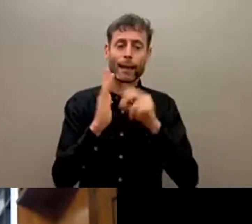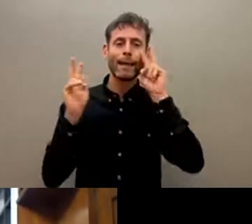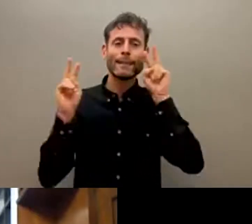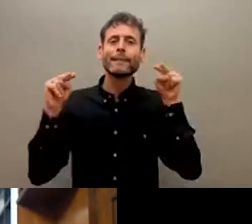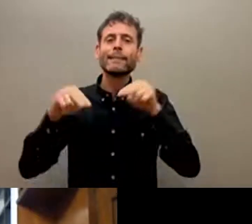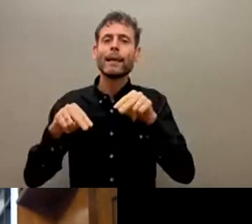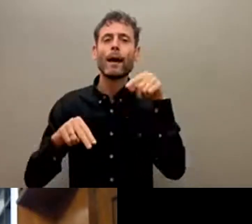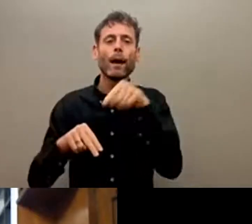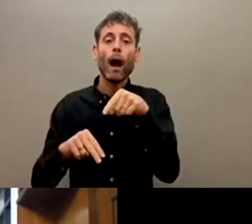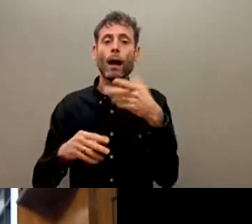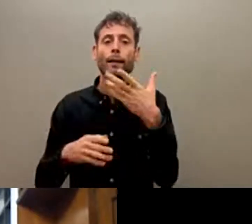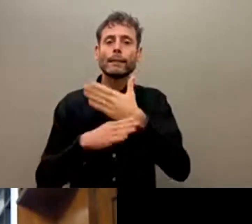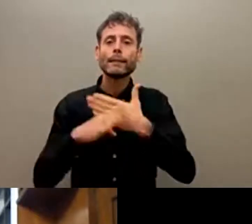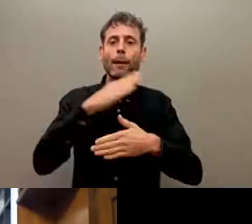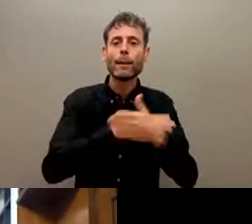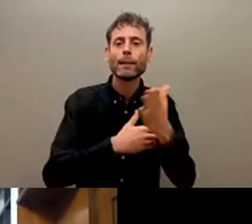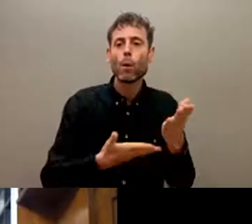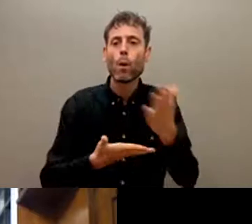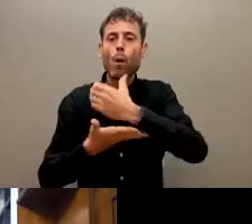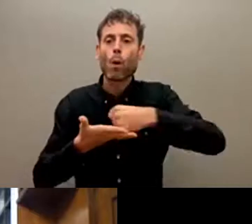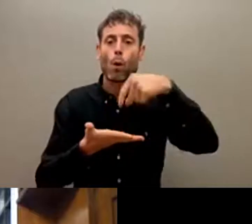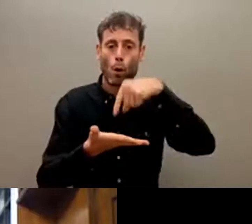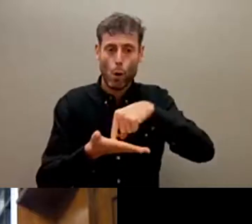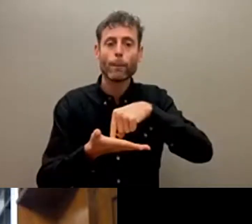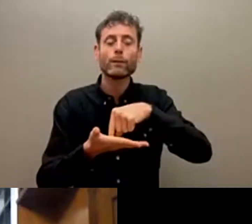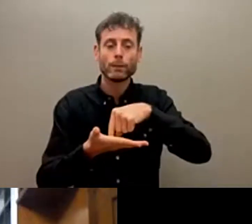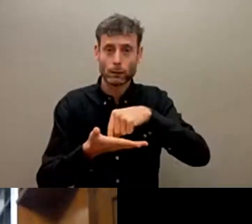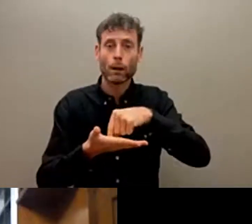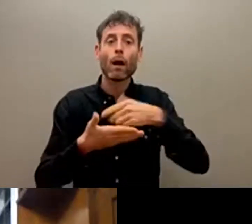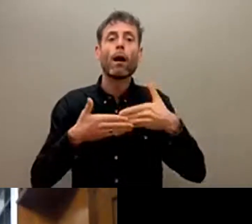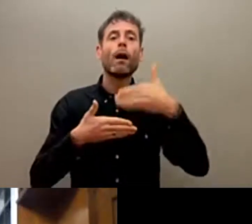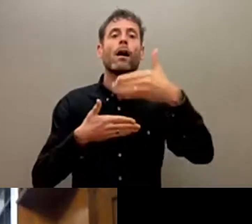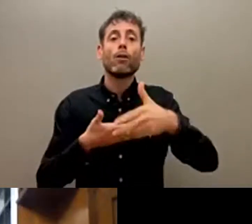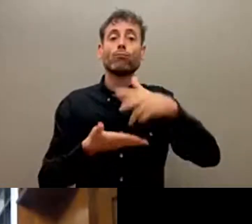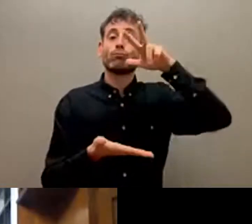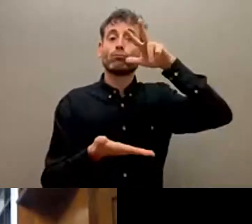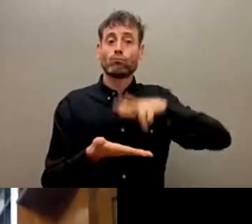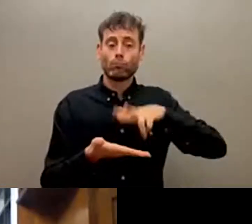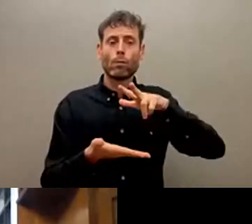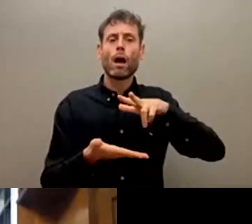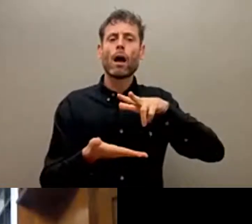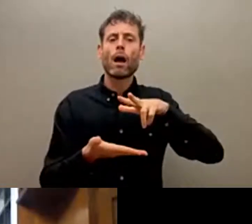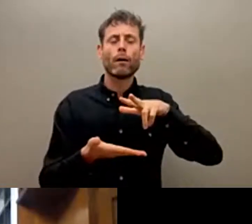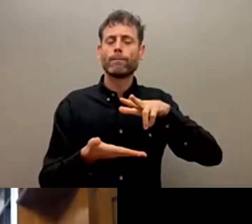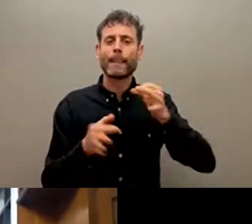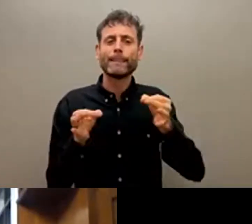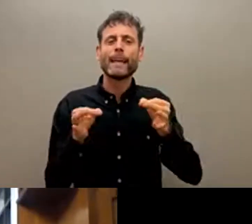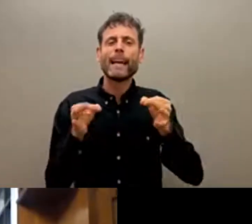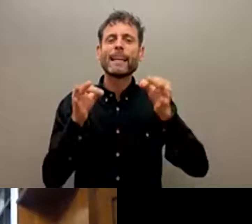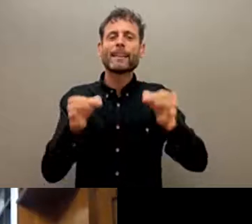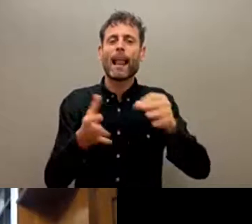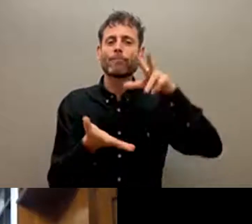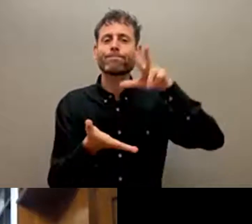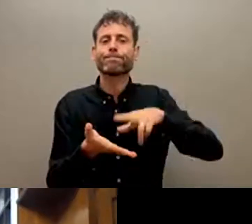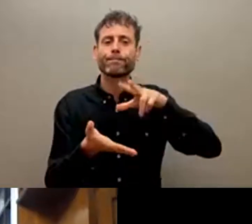formed. And when the ratification of CRPD was delayed in Nepal, then I just